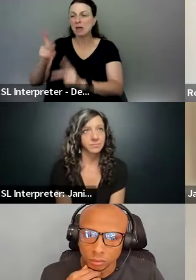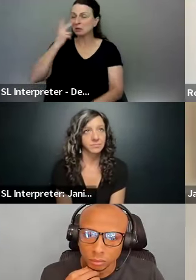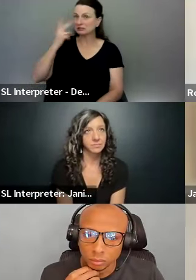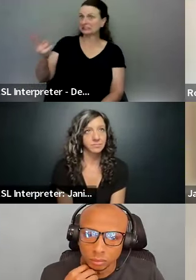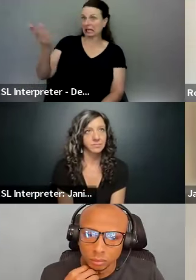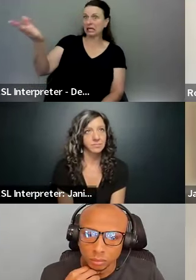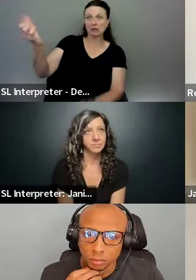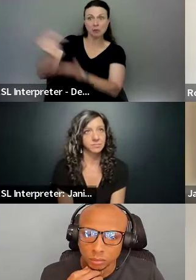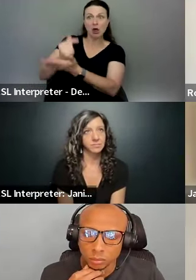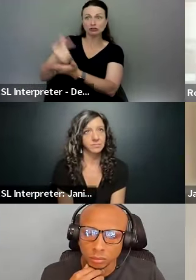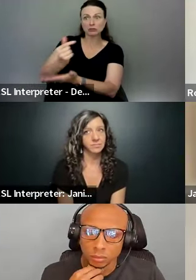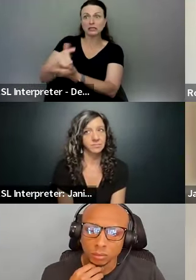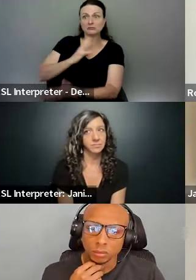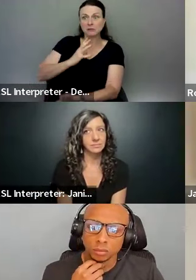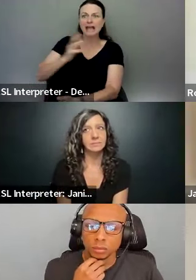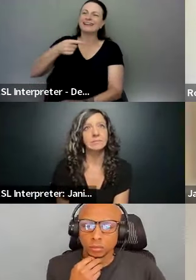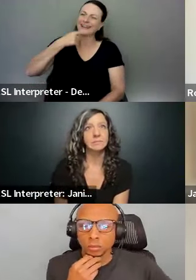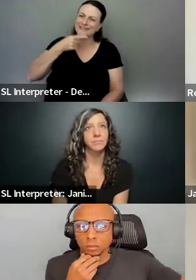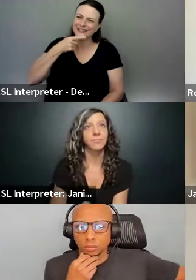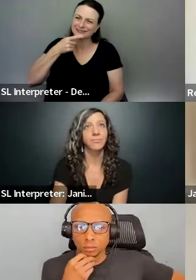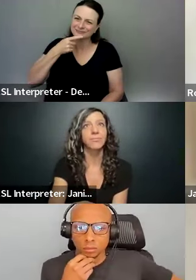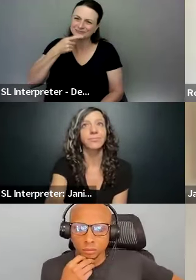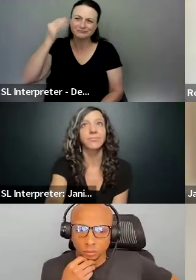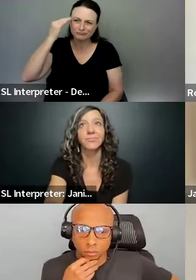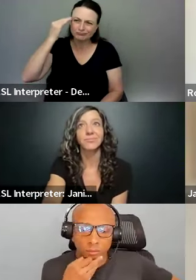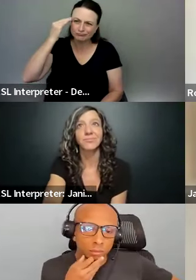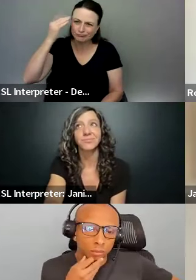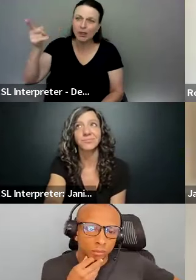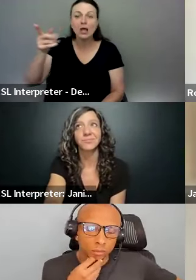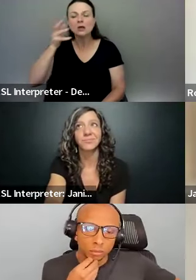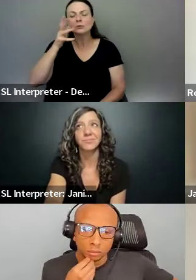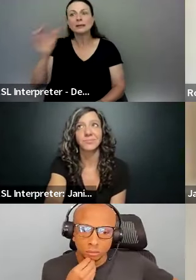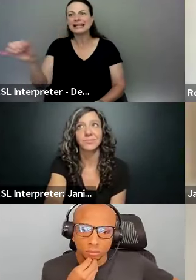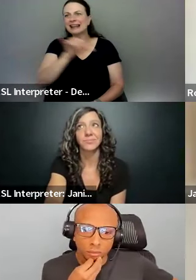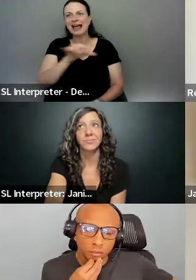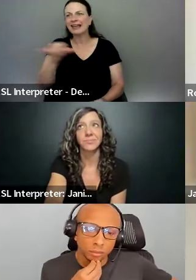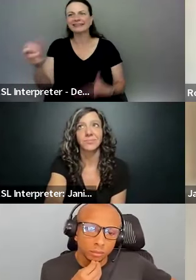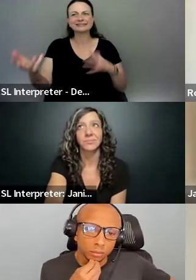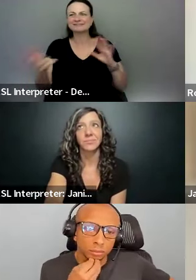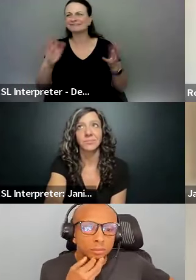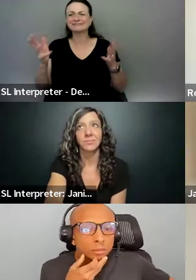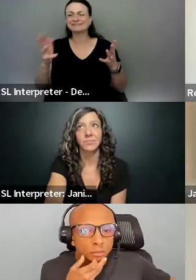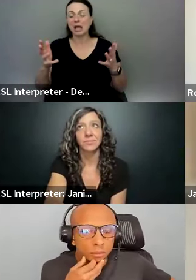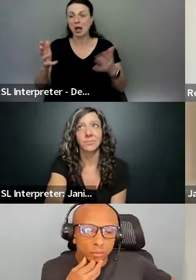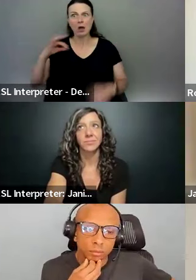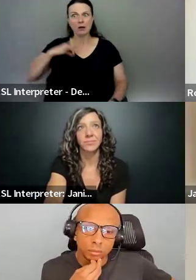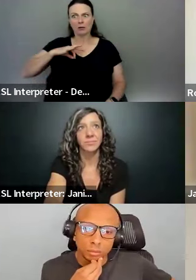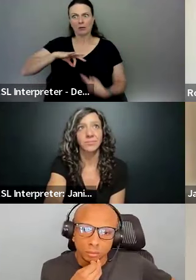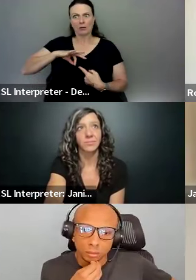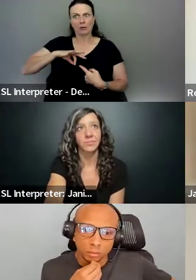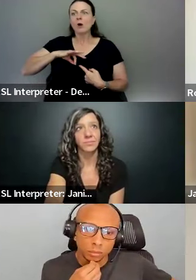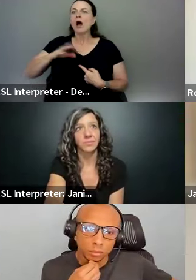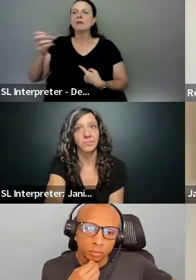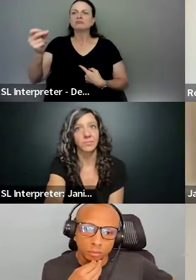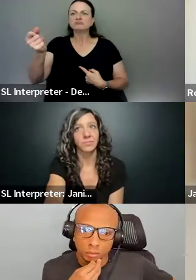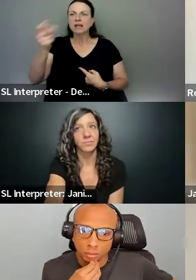glossary are going to be hearing, right? And then so it is like a huge benefit is that suddenly they're going to